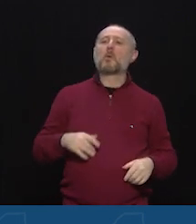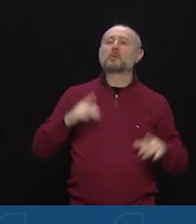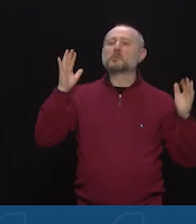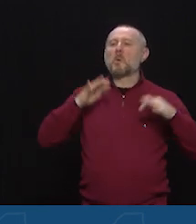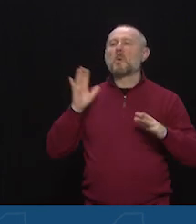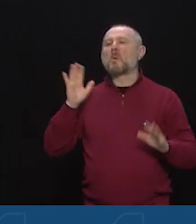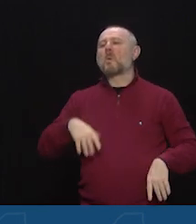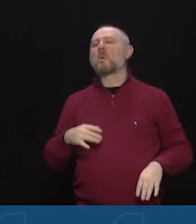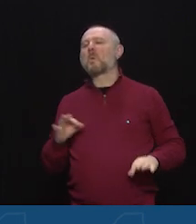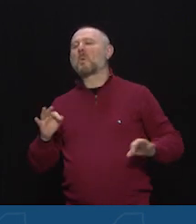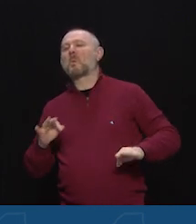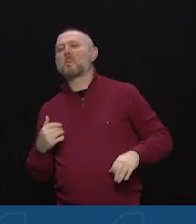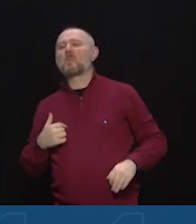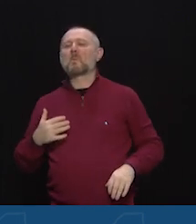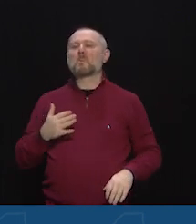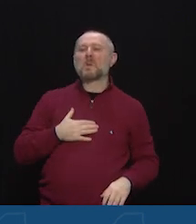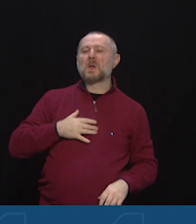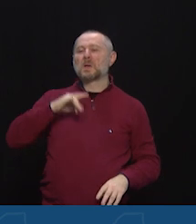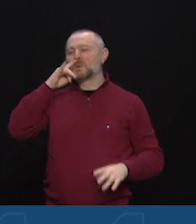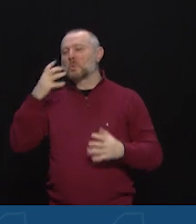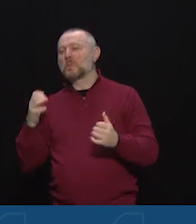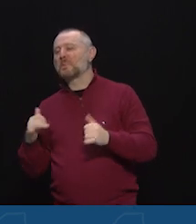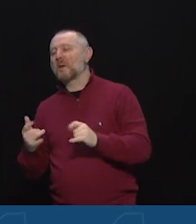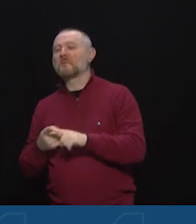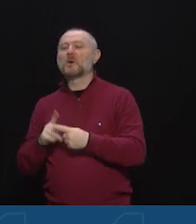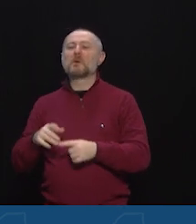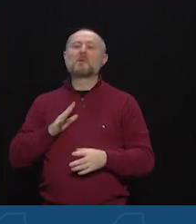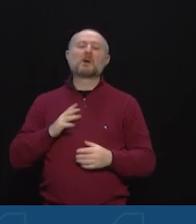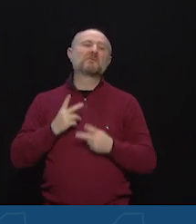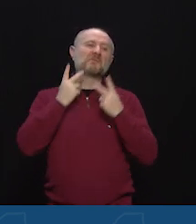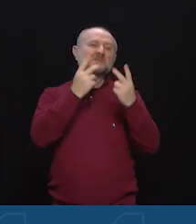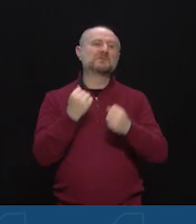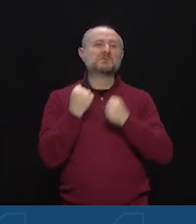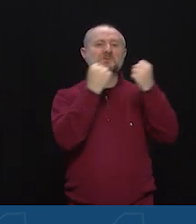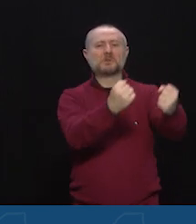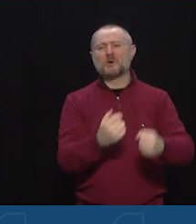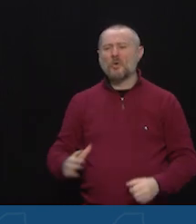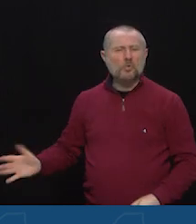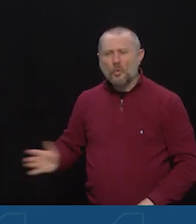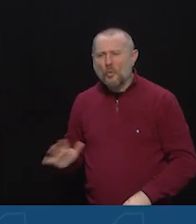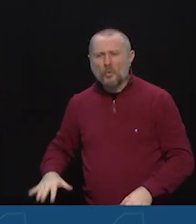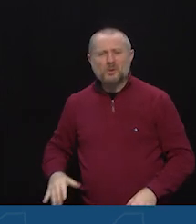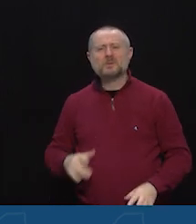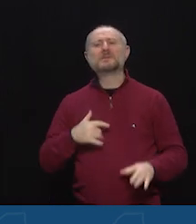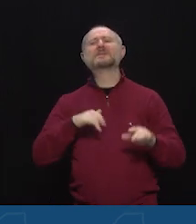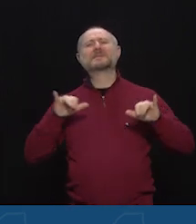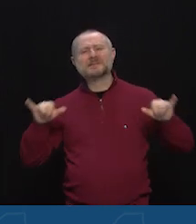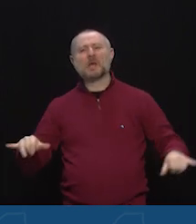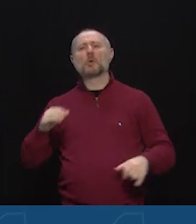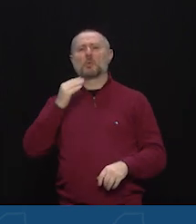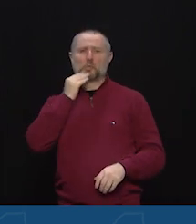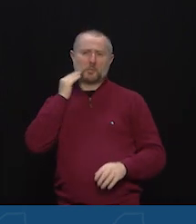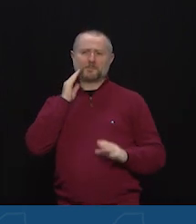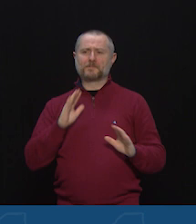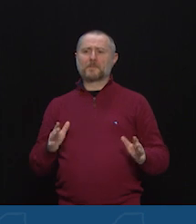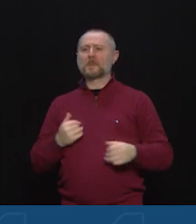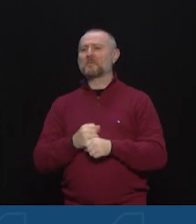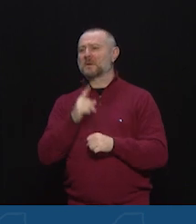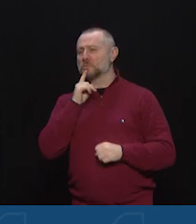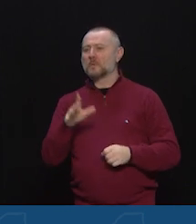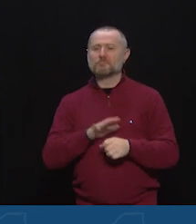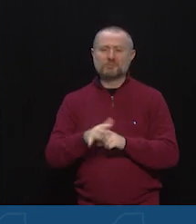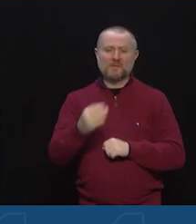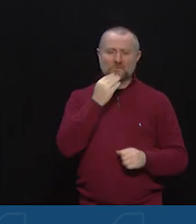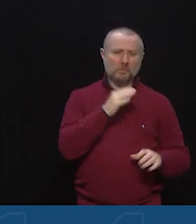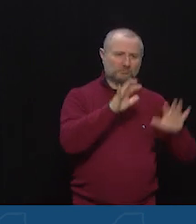kids want to play with their friends. Let me just take them over. Please don't make that calculation. Just stay home. Stock up on your food. Stock up on